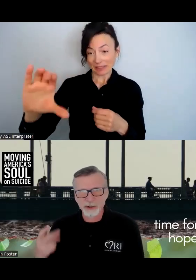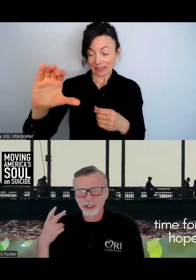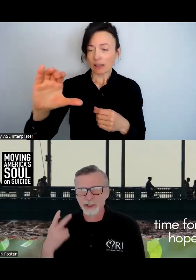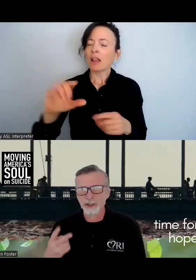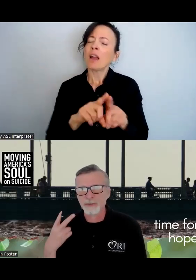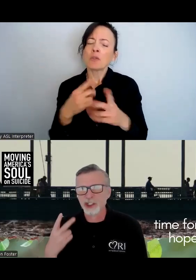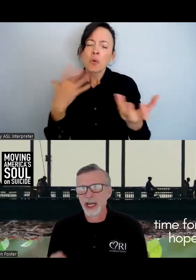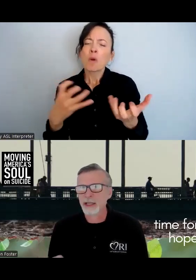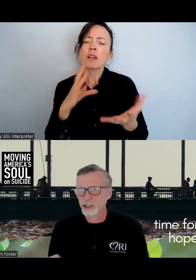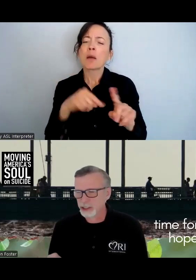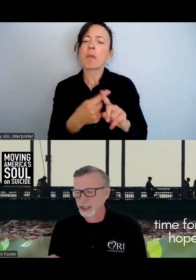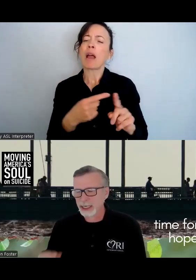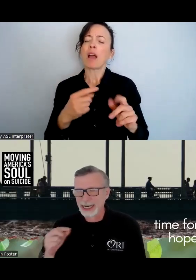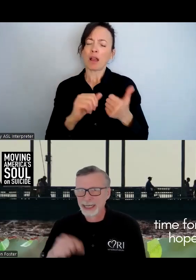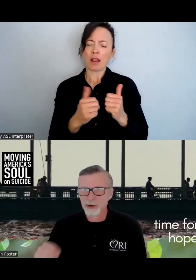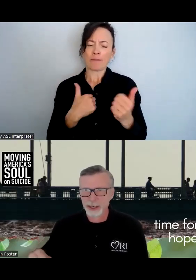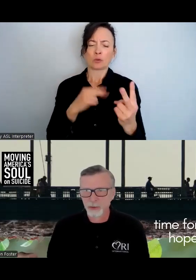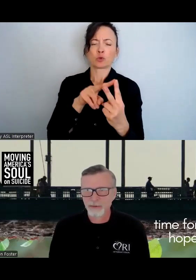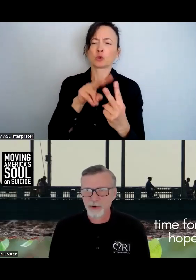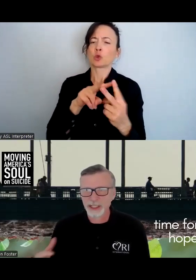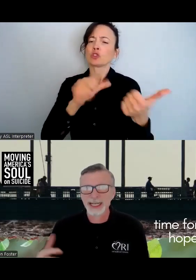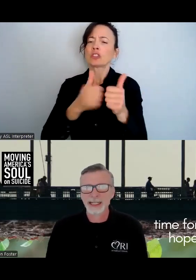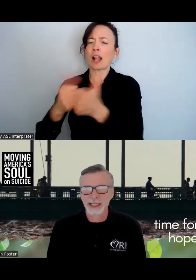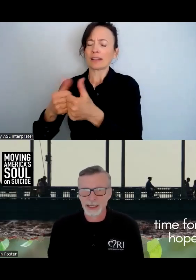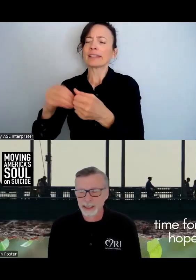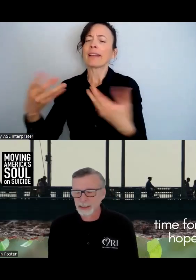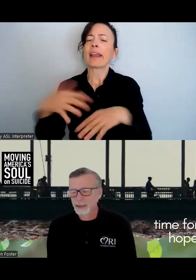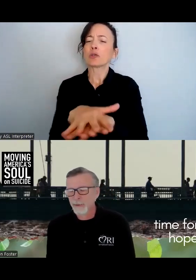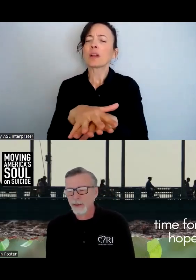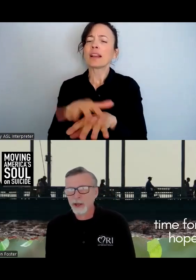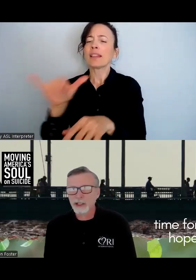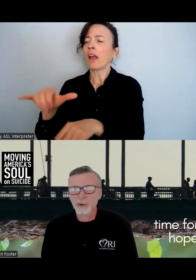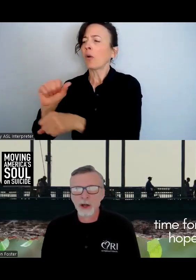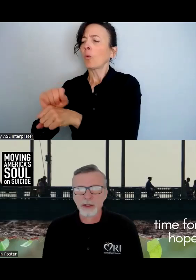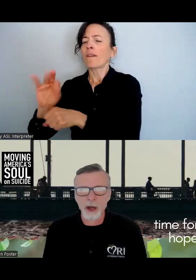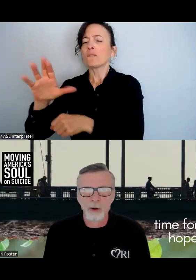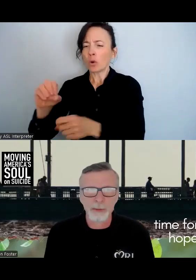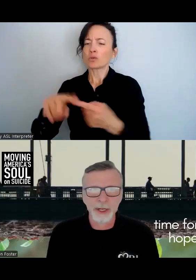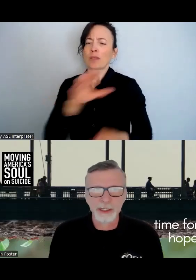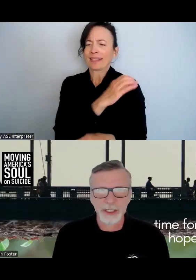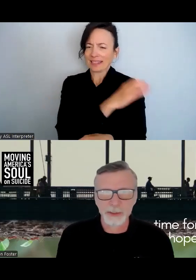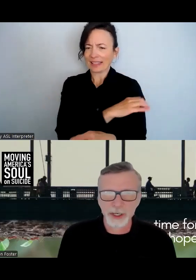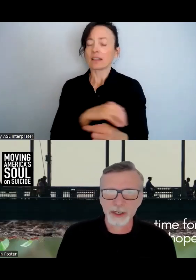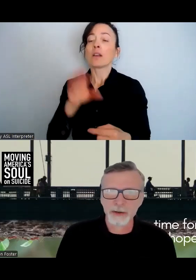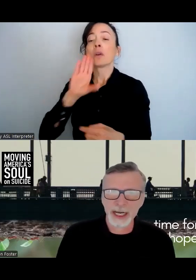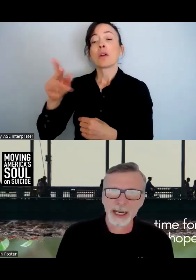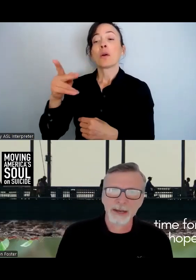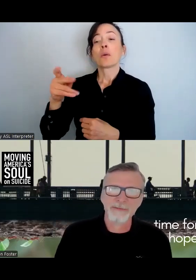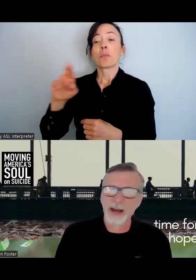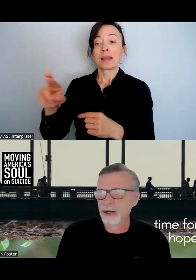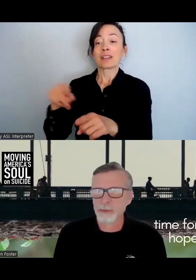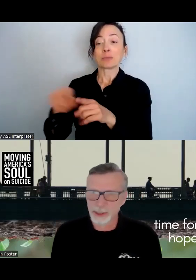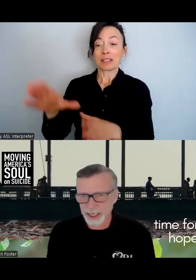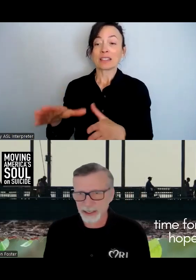how we can address 2 of the challenges in integrating the workforce into the clinics. So we all know that peer specialists bring a unique